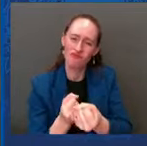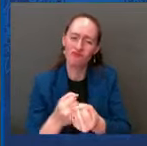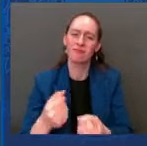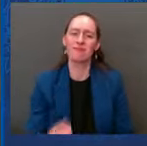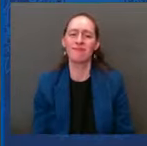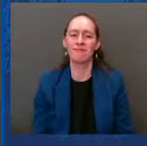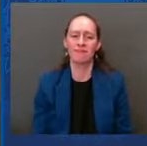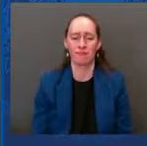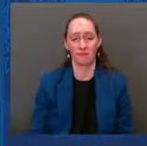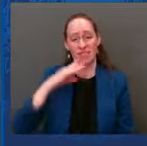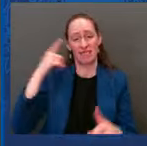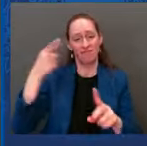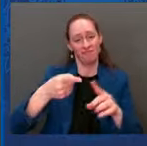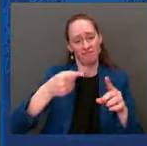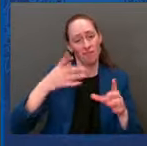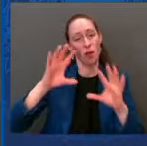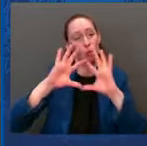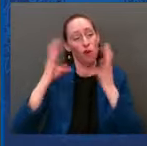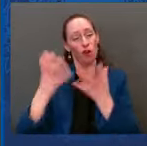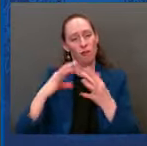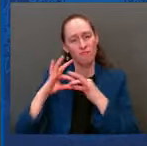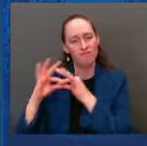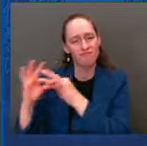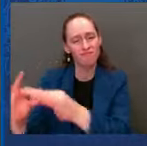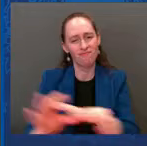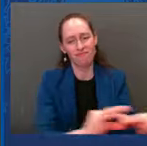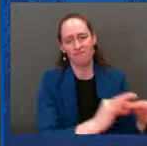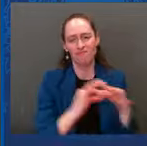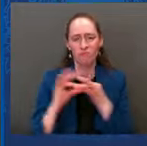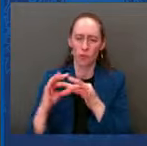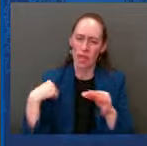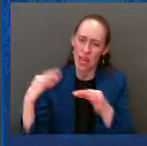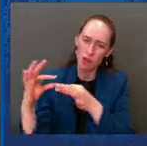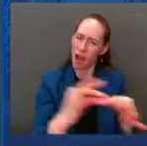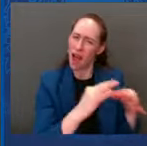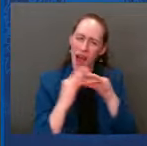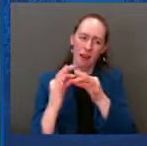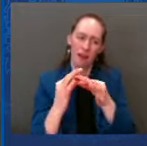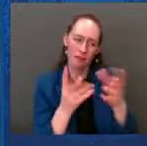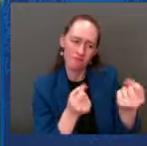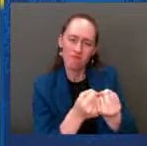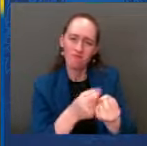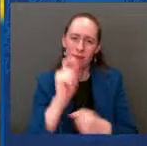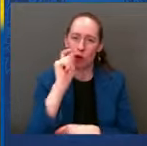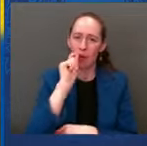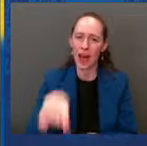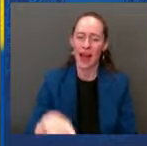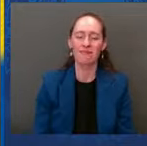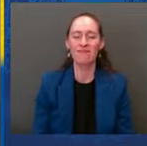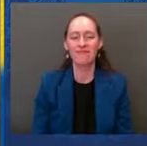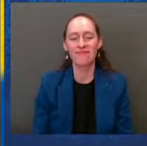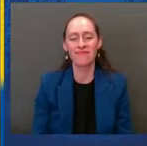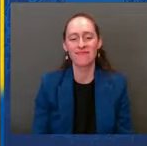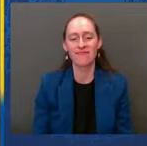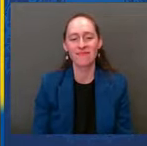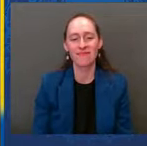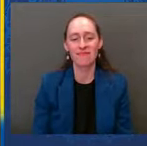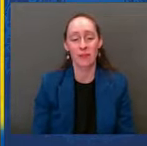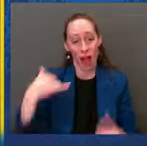And I'm calling on all the leaders of the European states, of the North Atlantic Alliance,